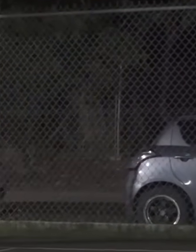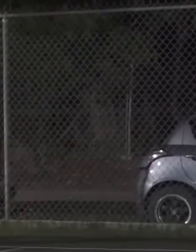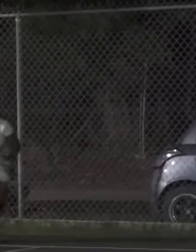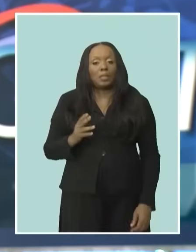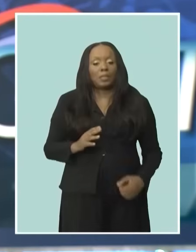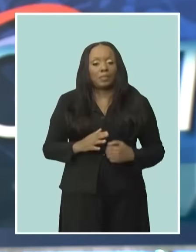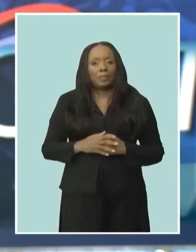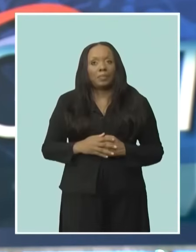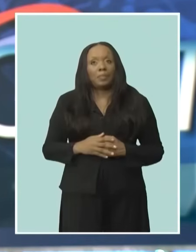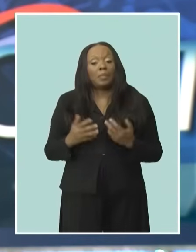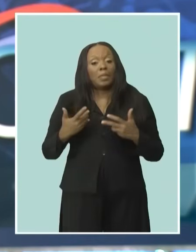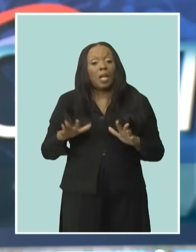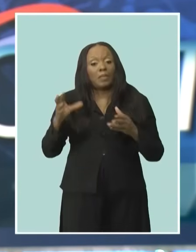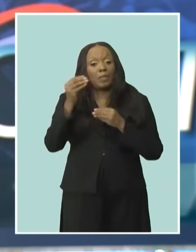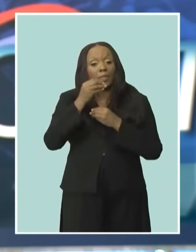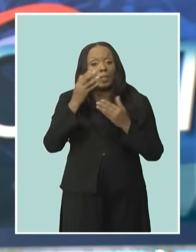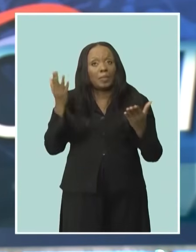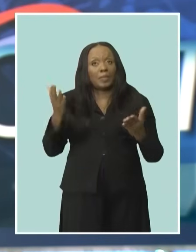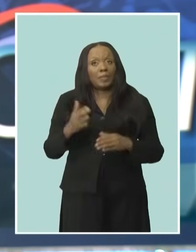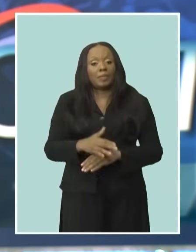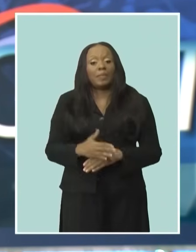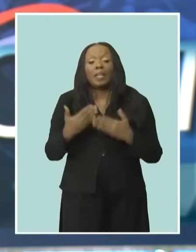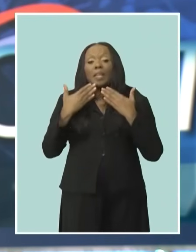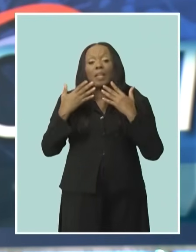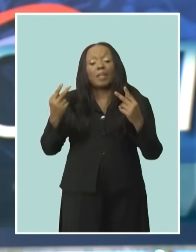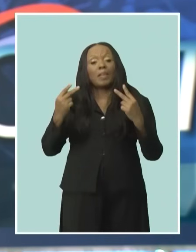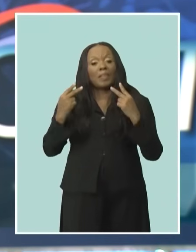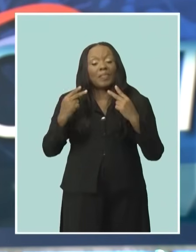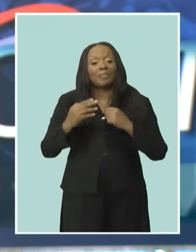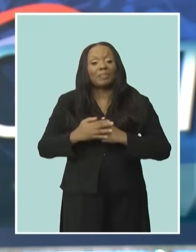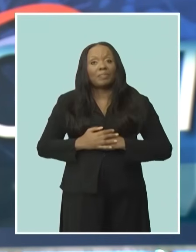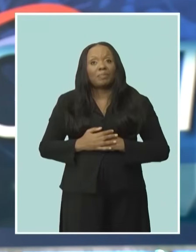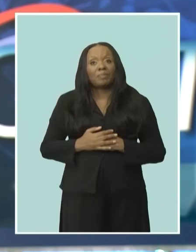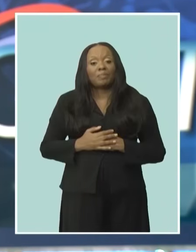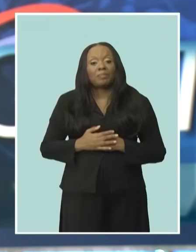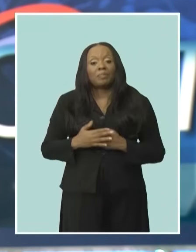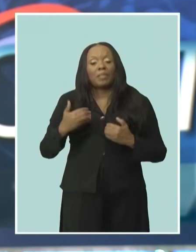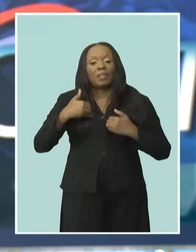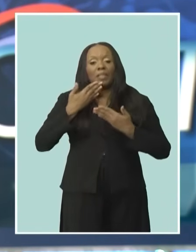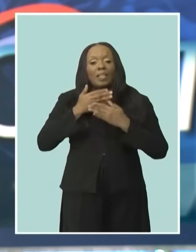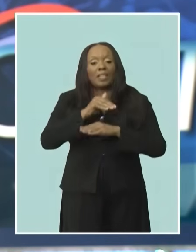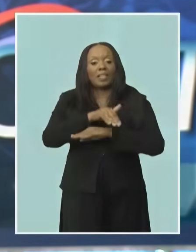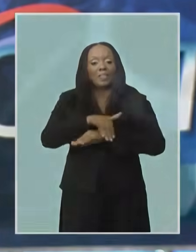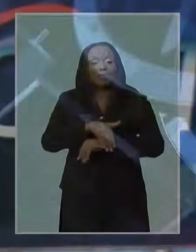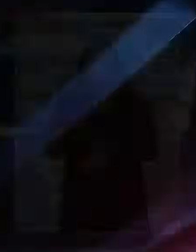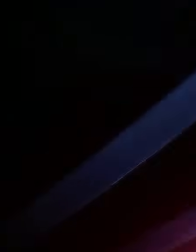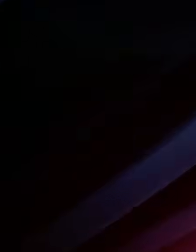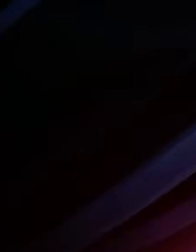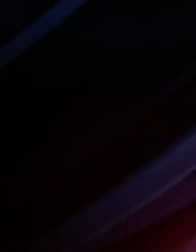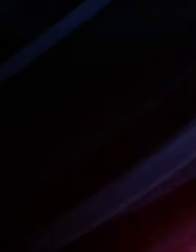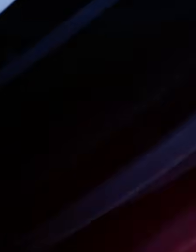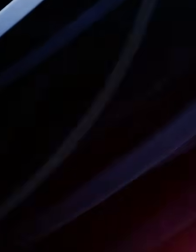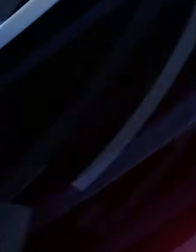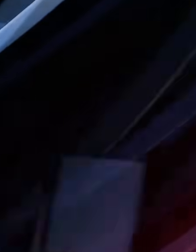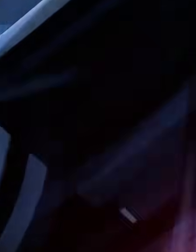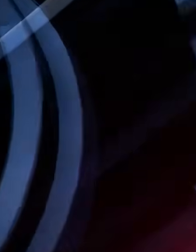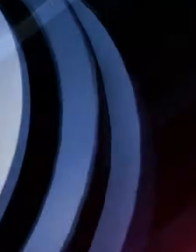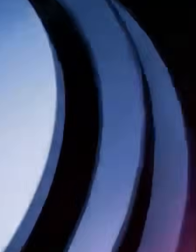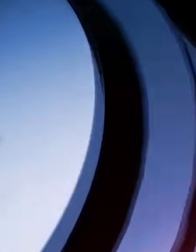44-22. And that's news. Thank you so much for joining us. Do have a good evening.